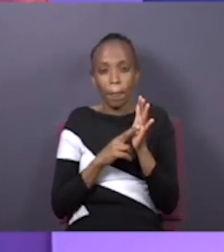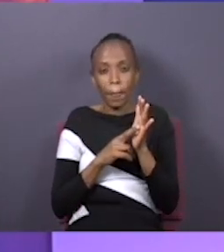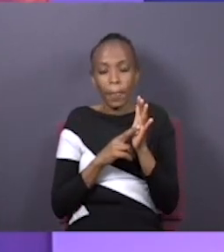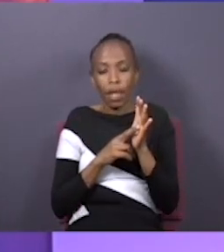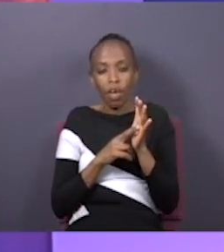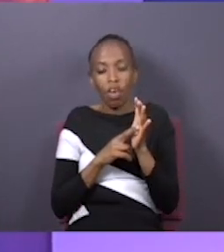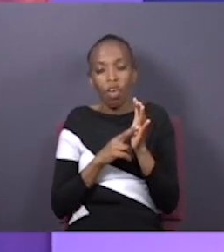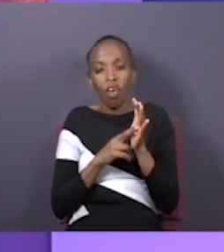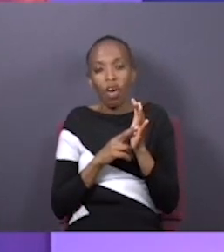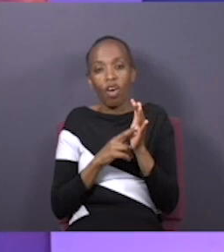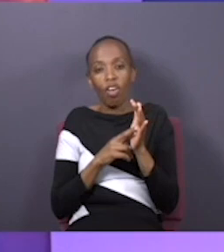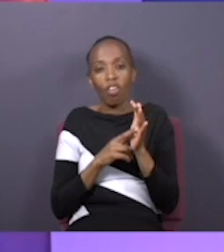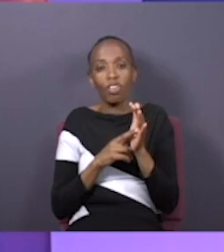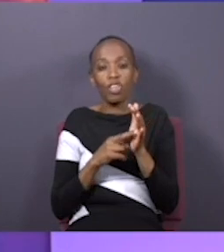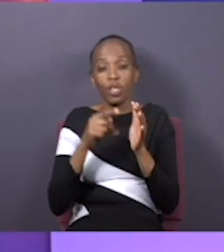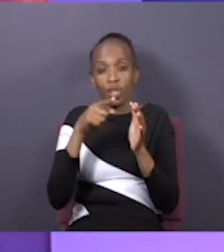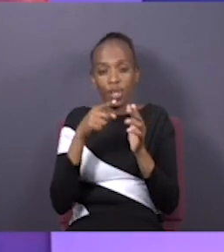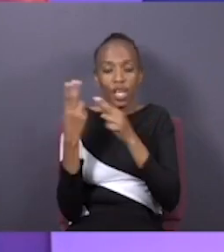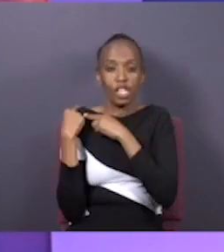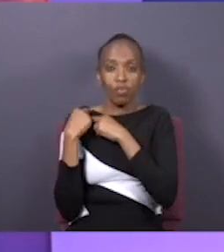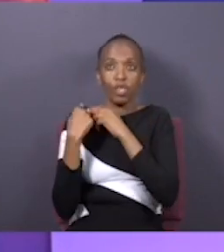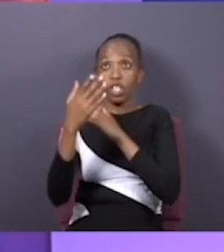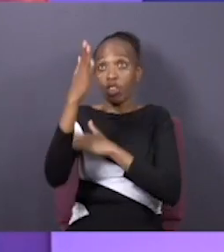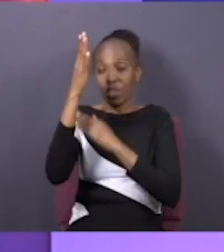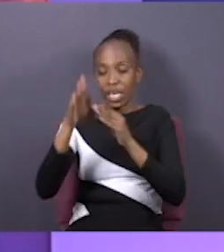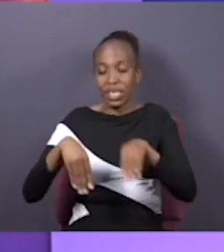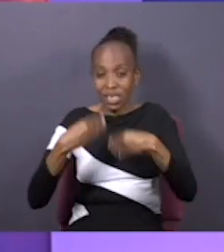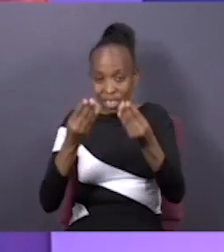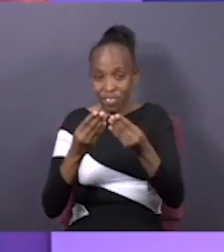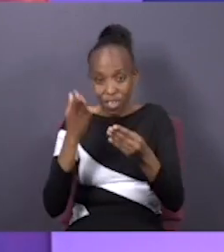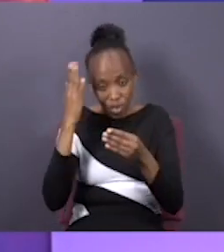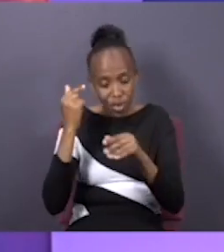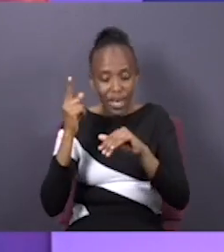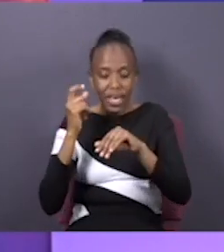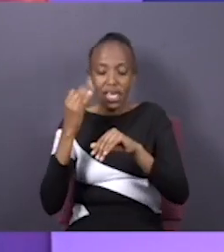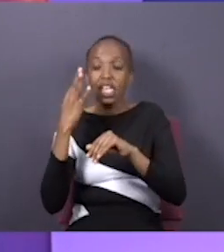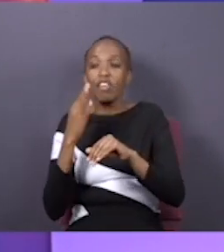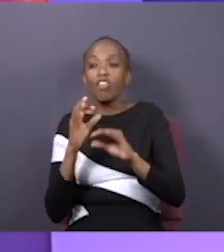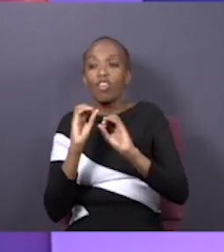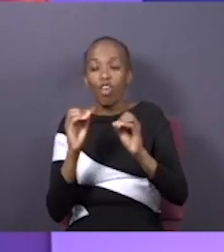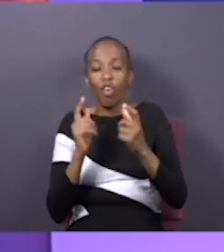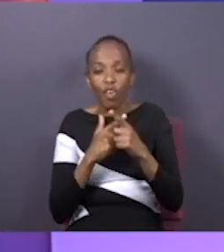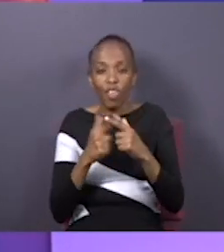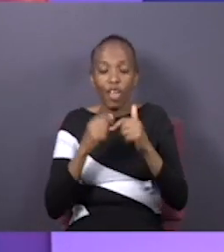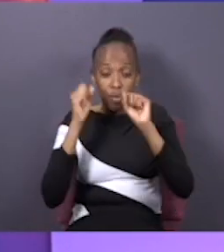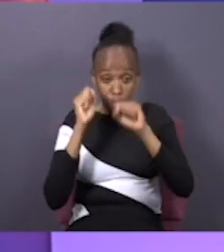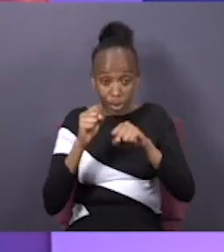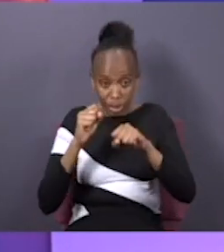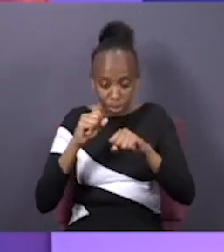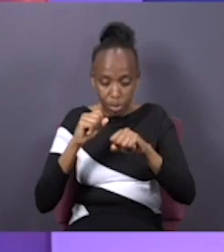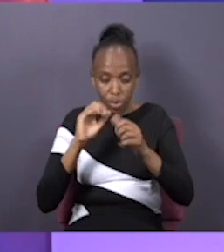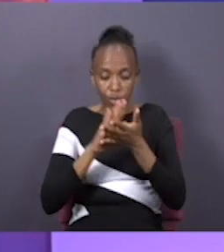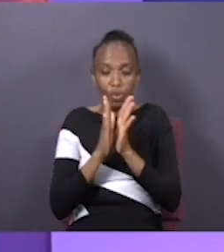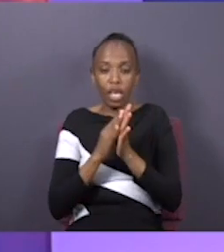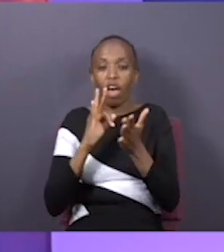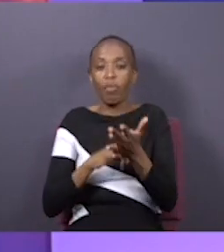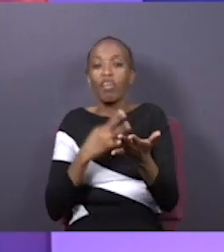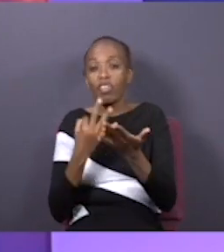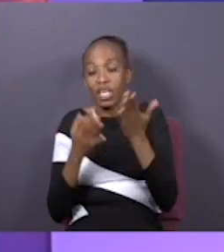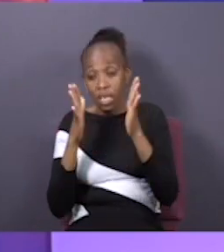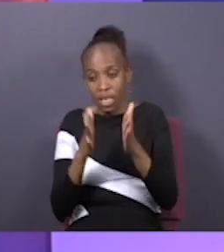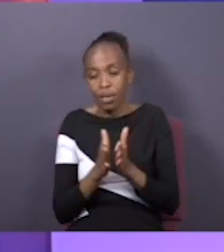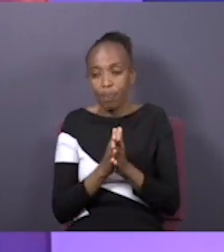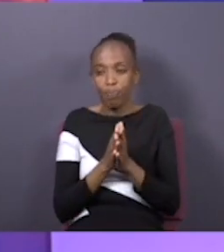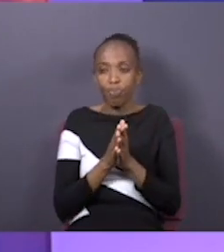the game that God has set for us? Because if you don't, you will find that you're a loser at the